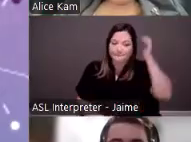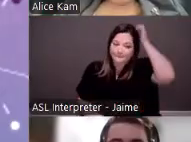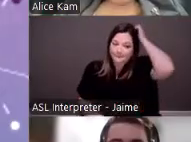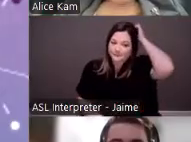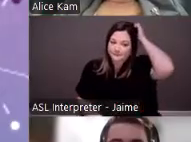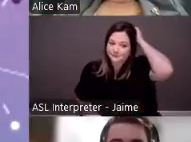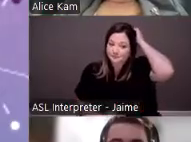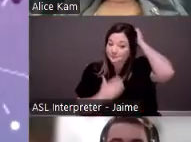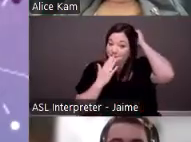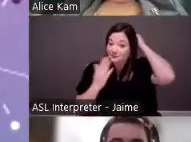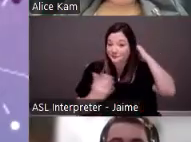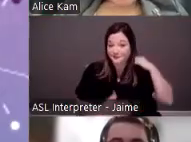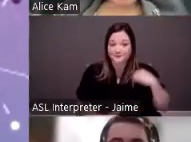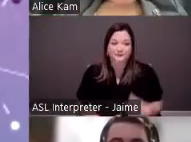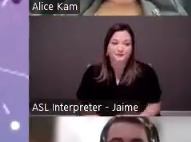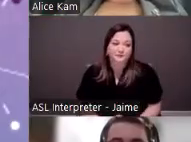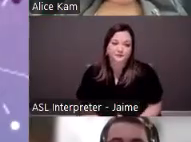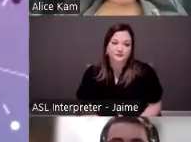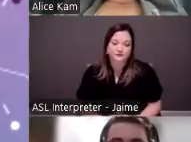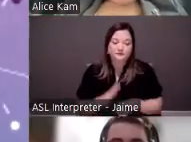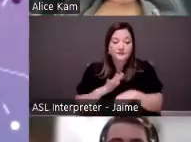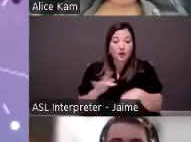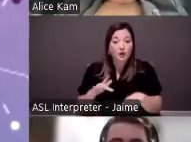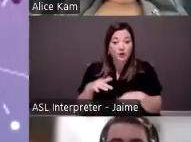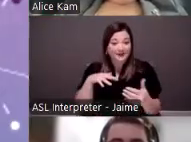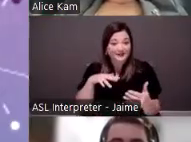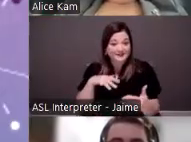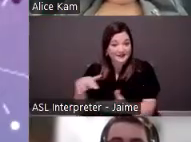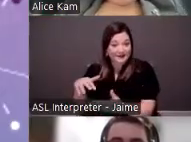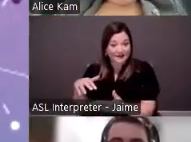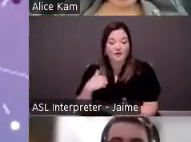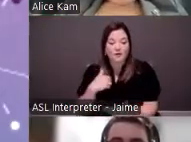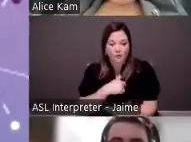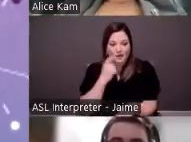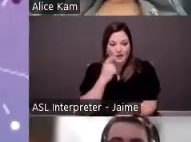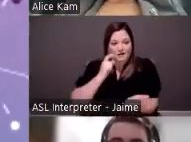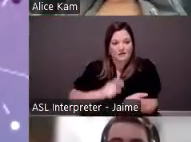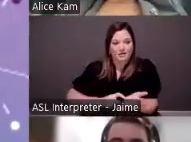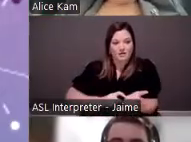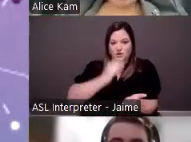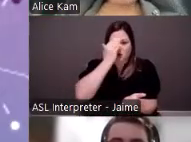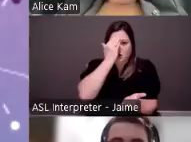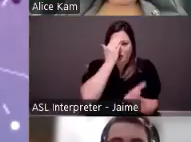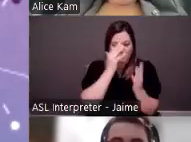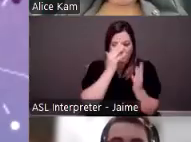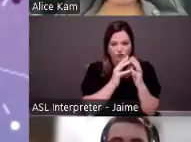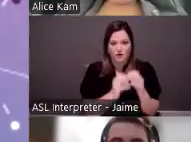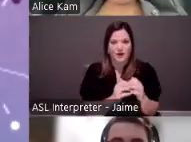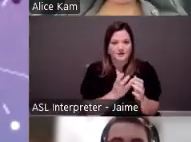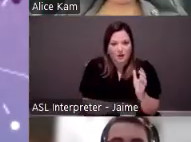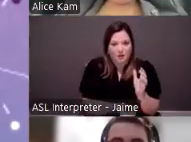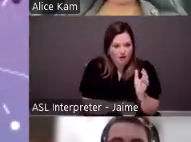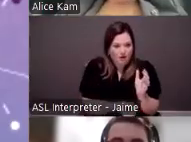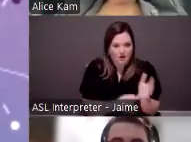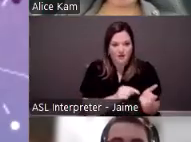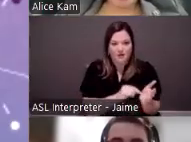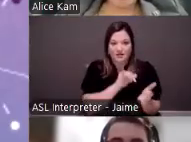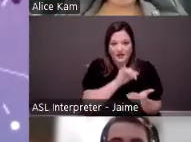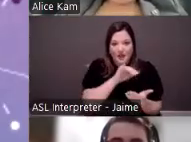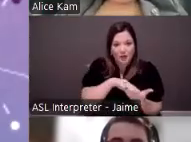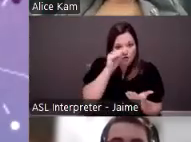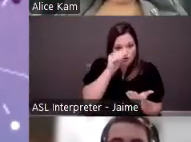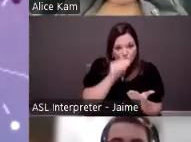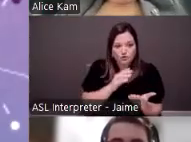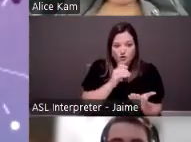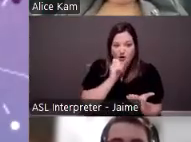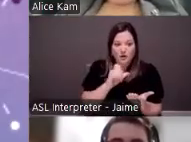So in our earlier study, we actually identified the knowledge breakdown in terms of not having learner being co-leaders